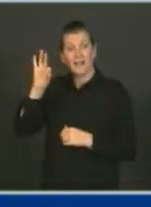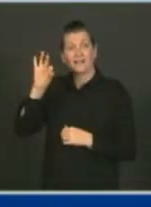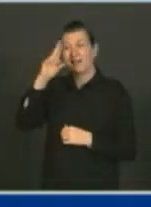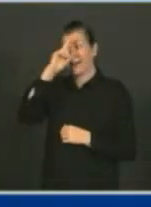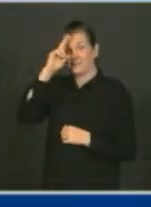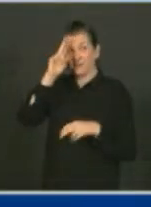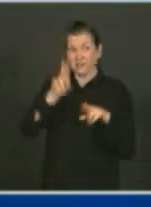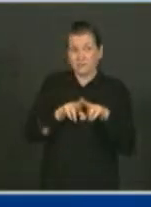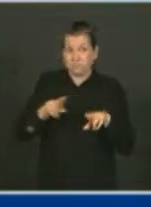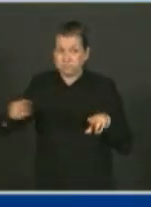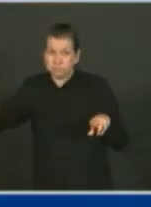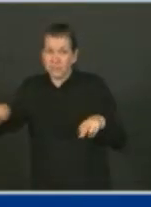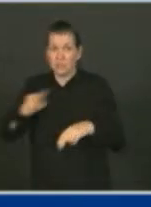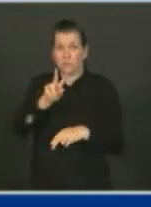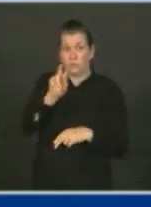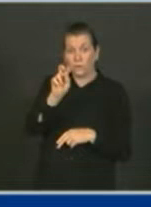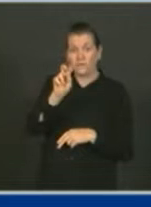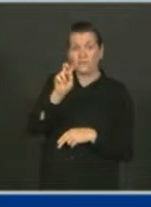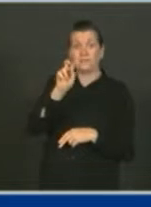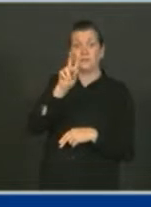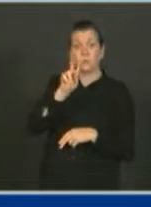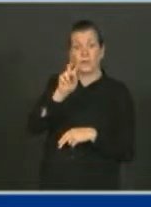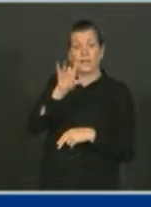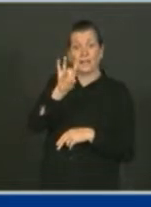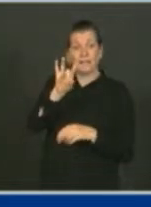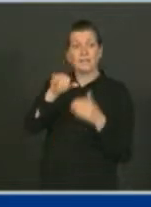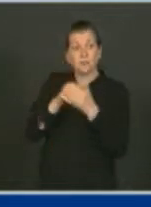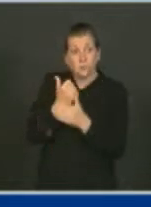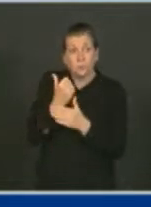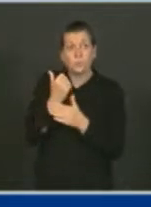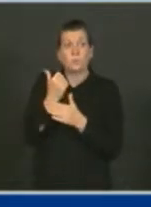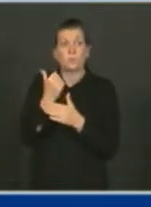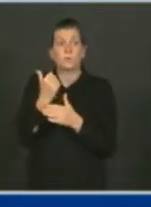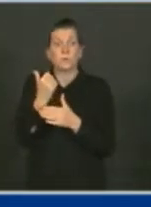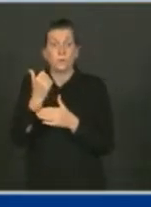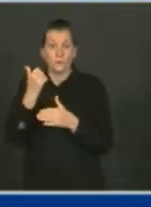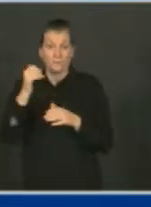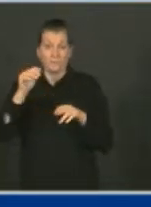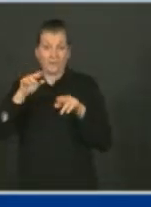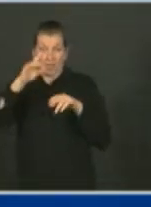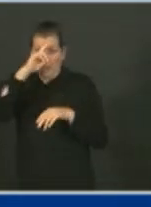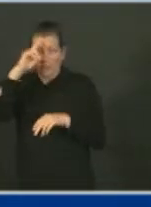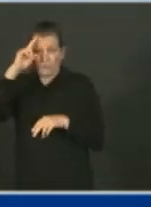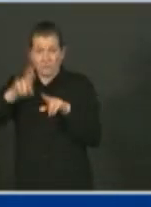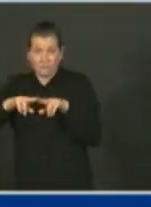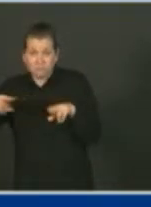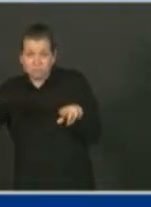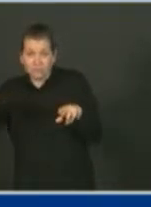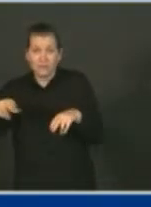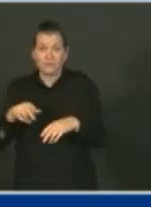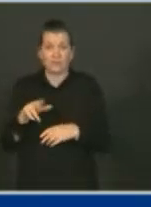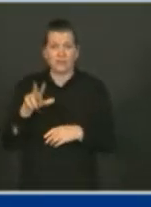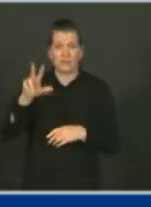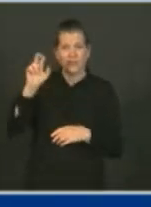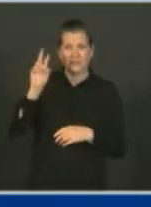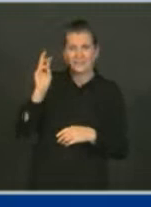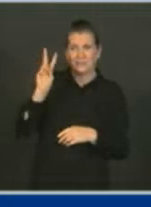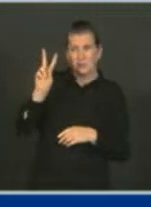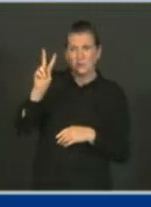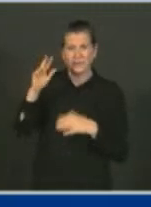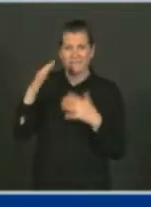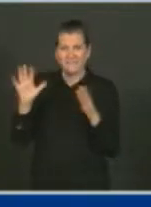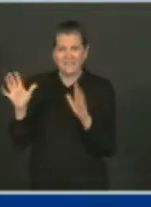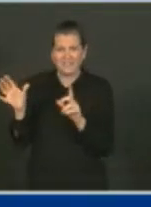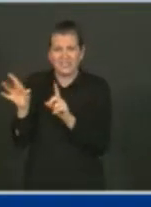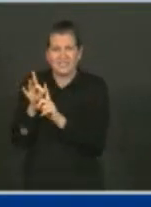228 and new cases at 362 per 100,000. We've passed our thresholds for